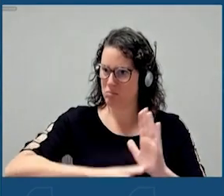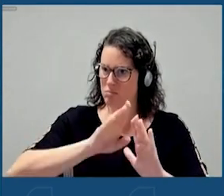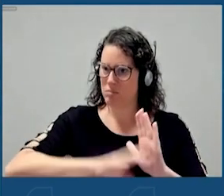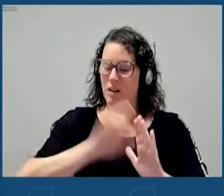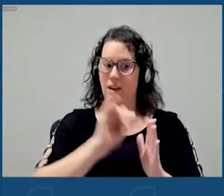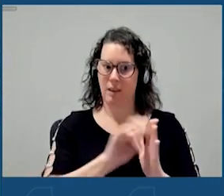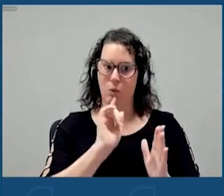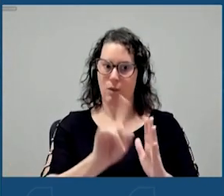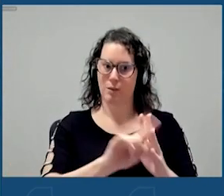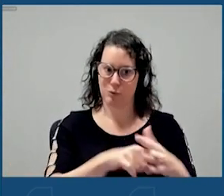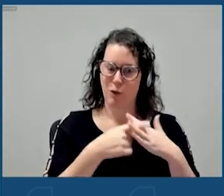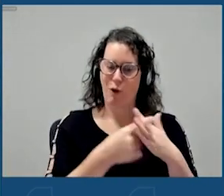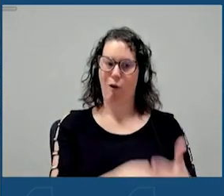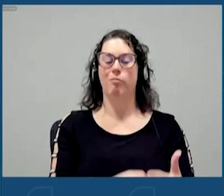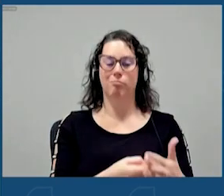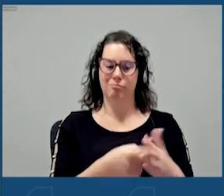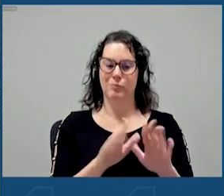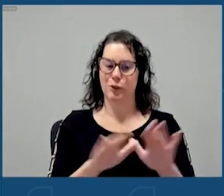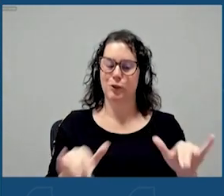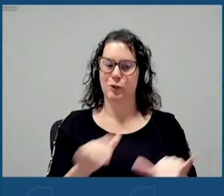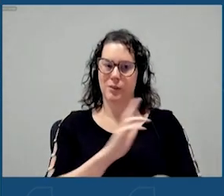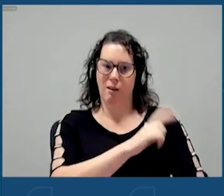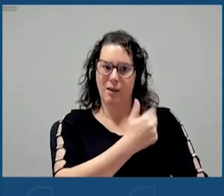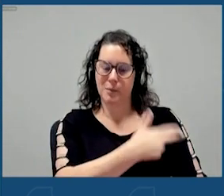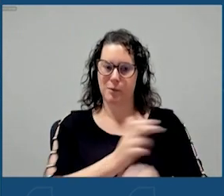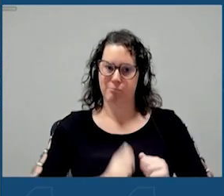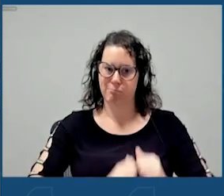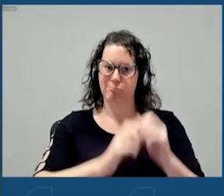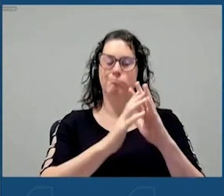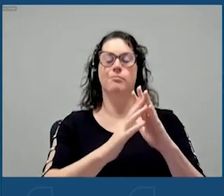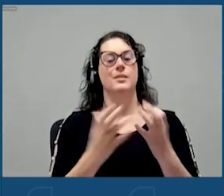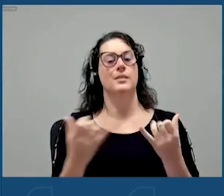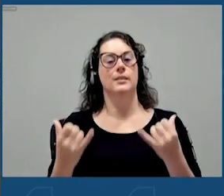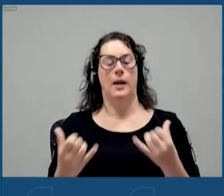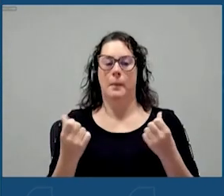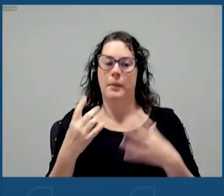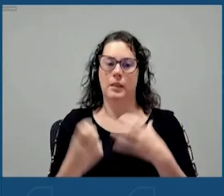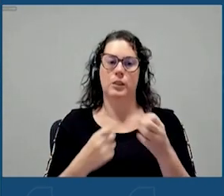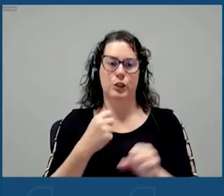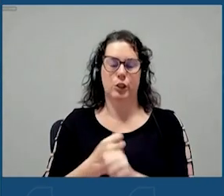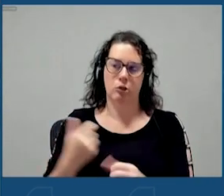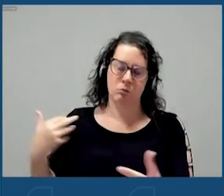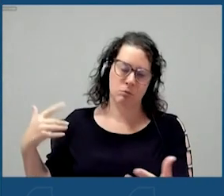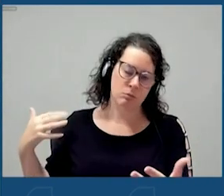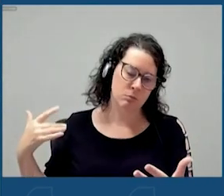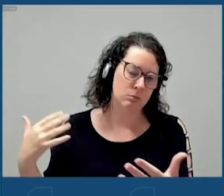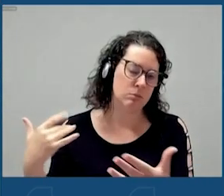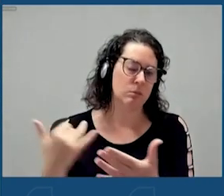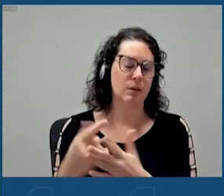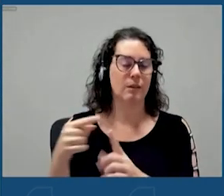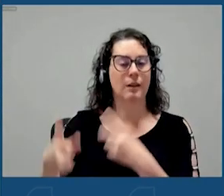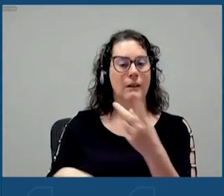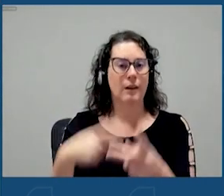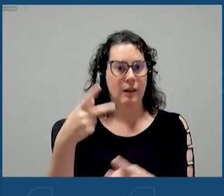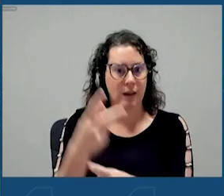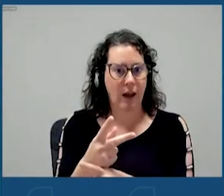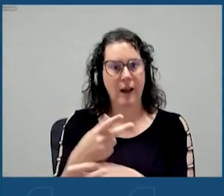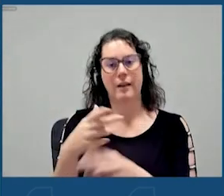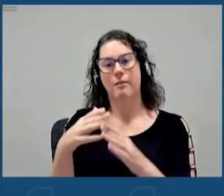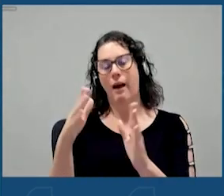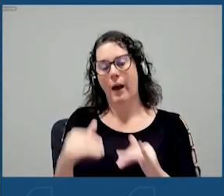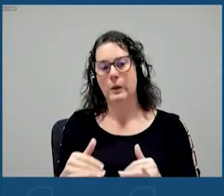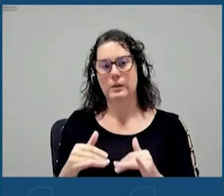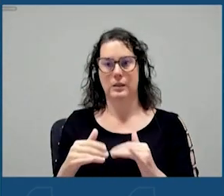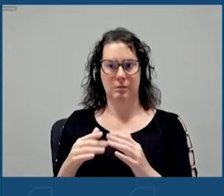Hospital. Today has been years in the making. These types of housing initiatives are financially complex